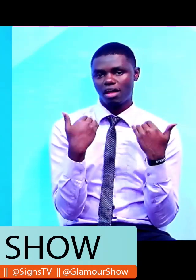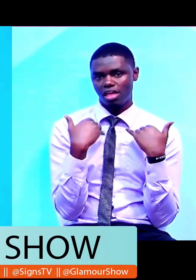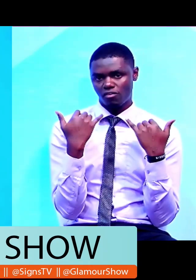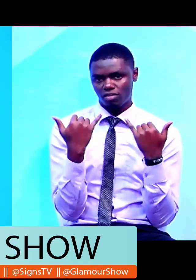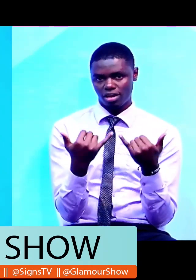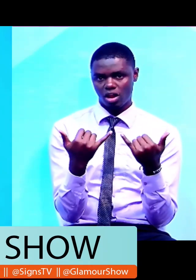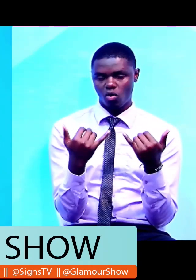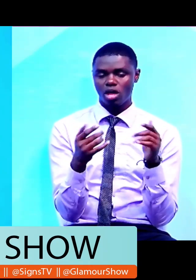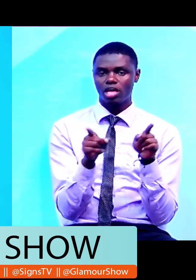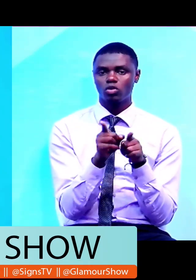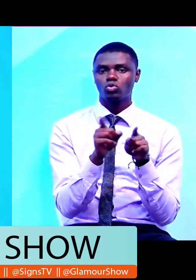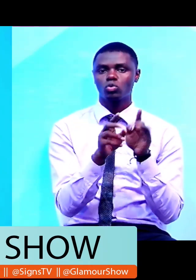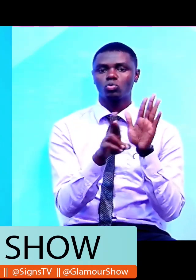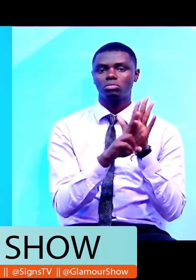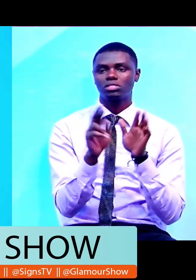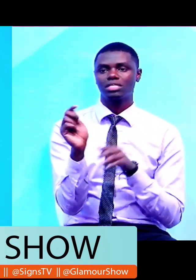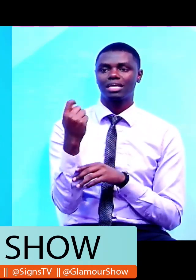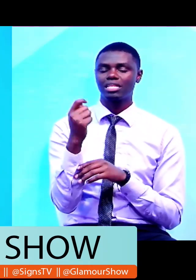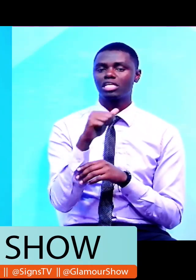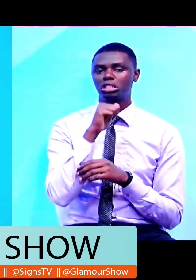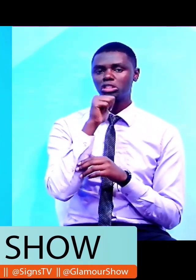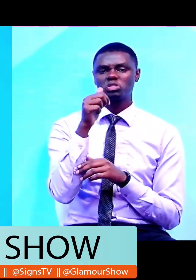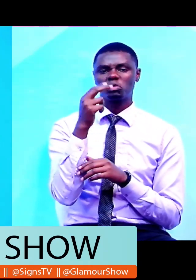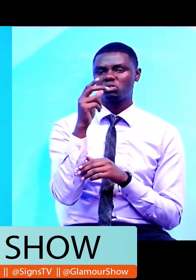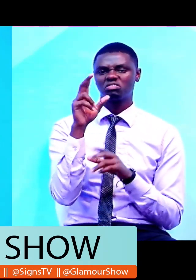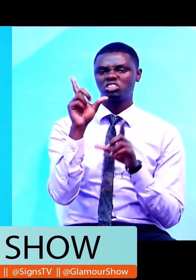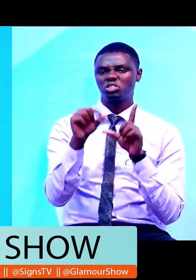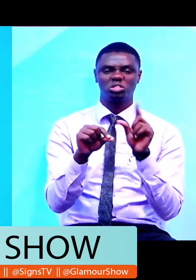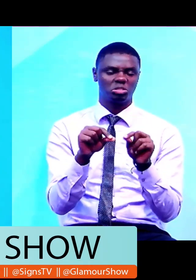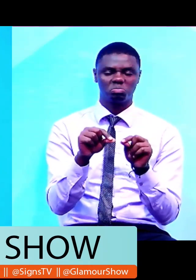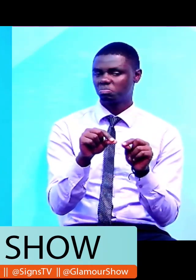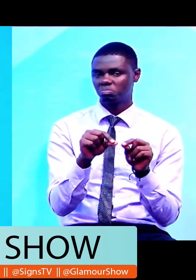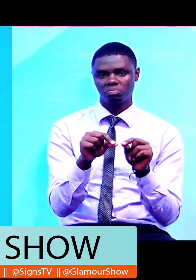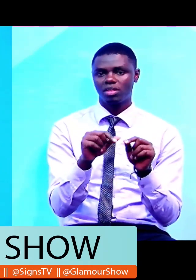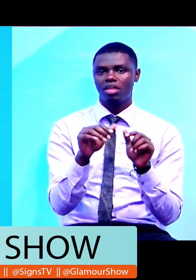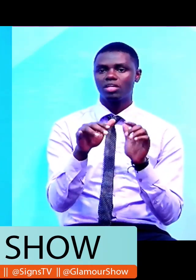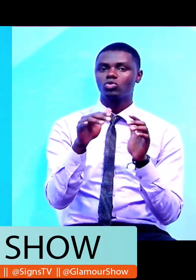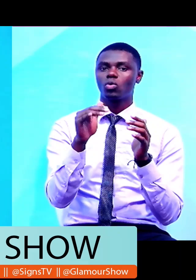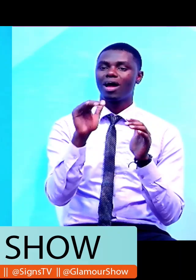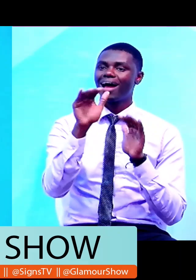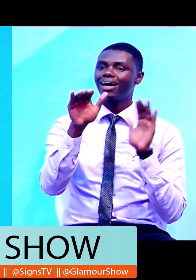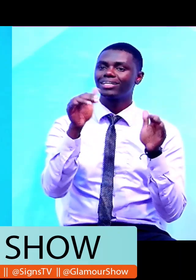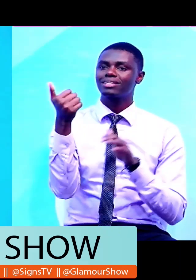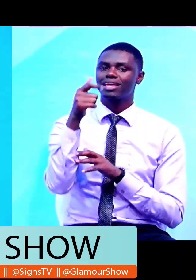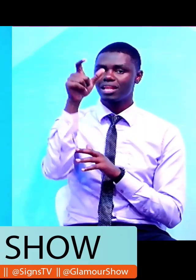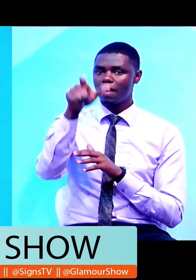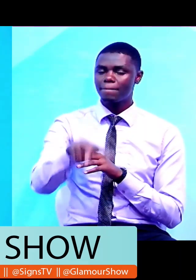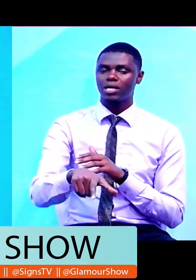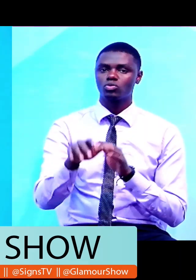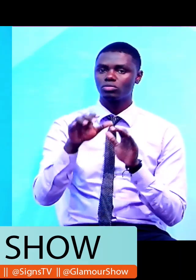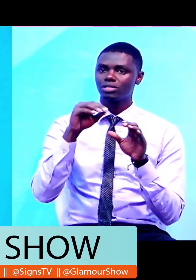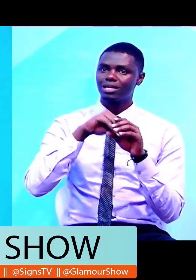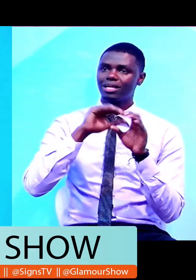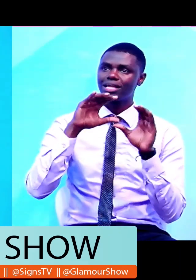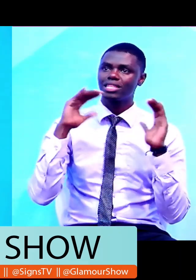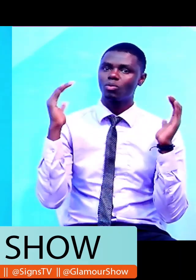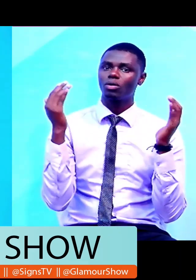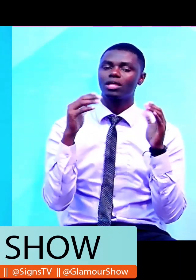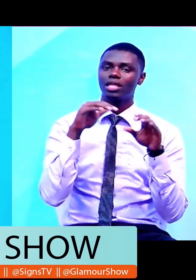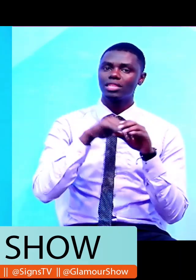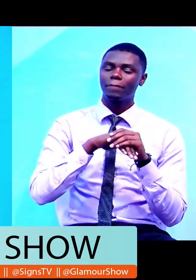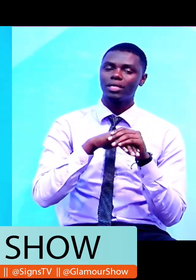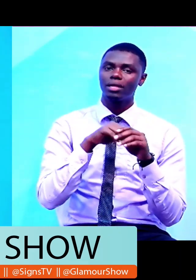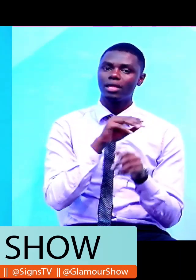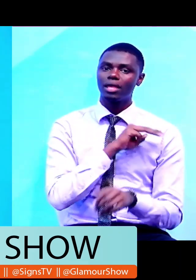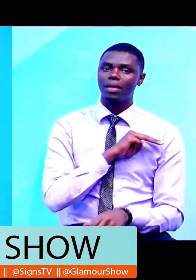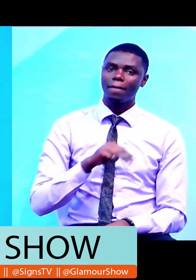And to represent Kenya is not a joke. It is not a joke. Ask anyone who has been to the Miss World pageant